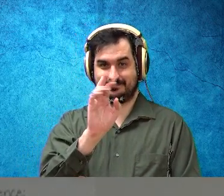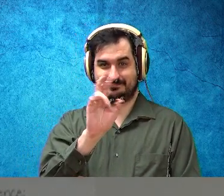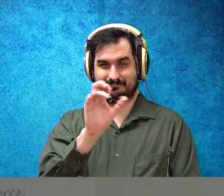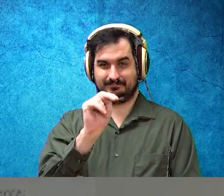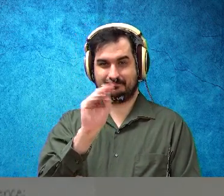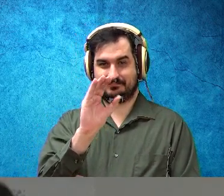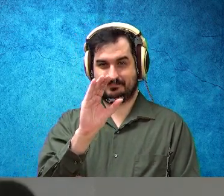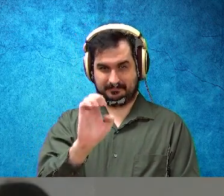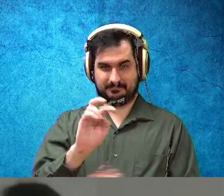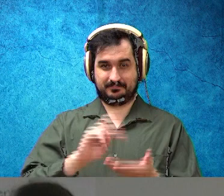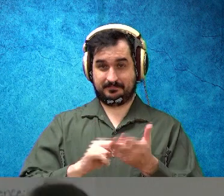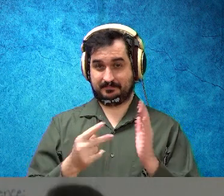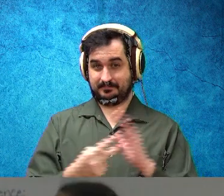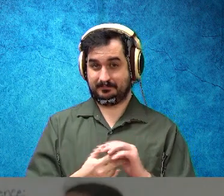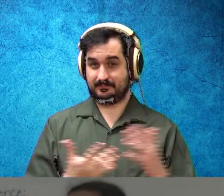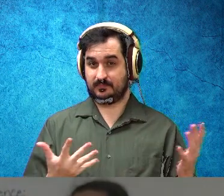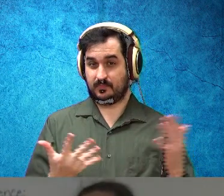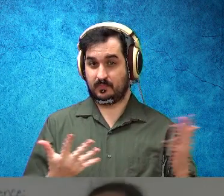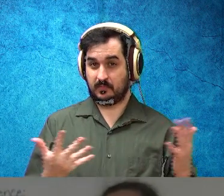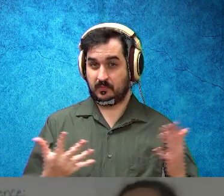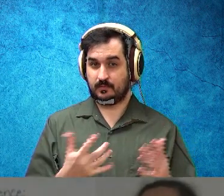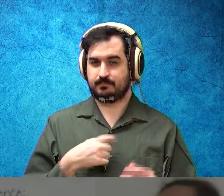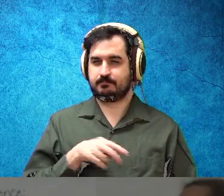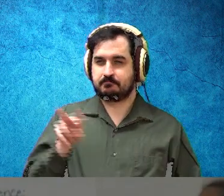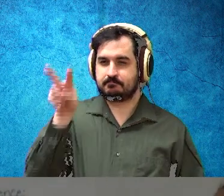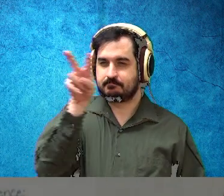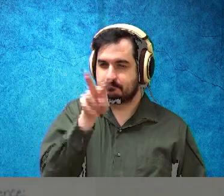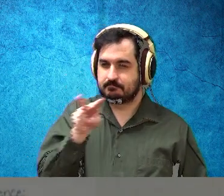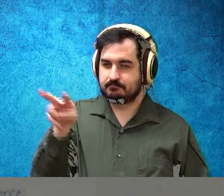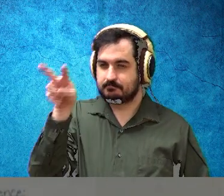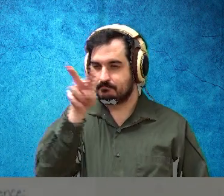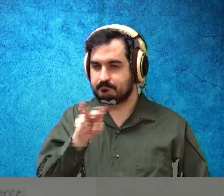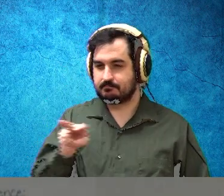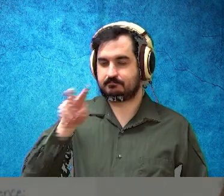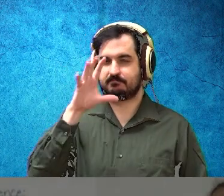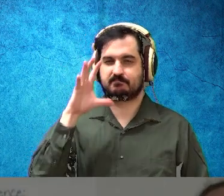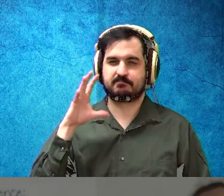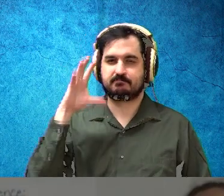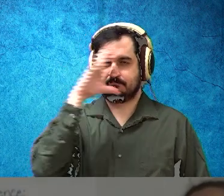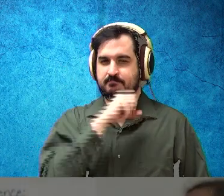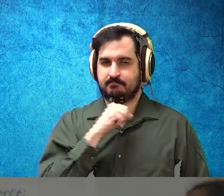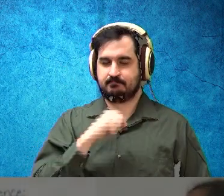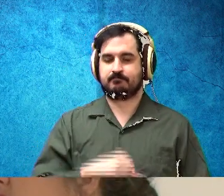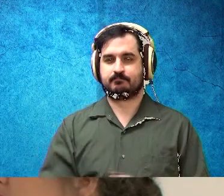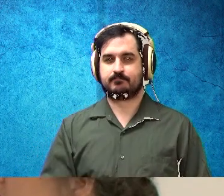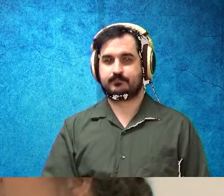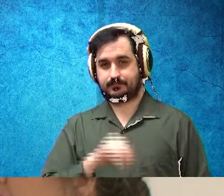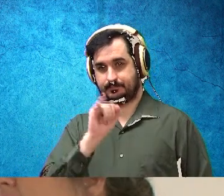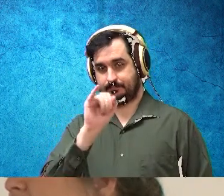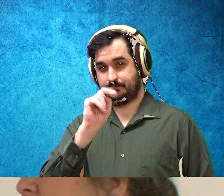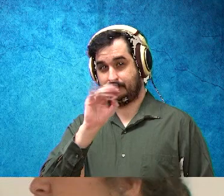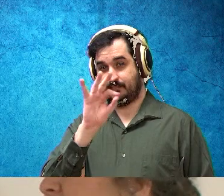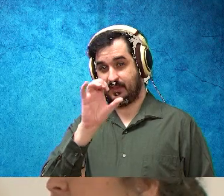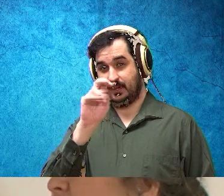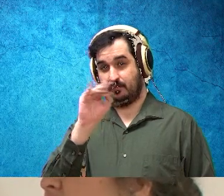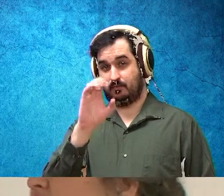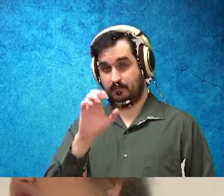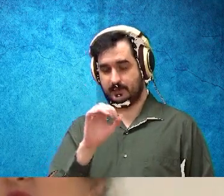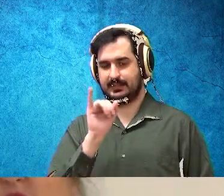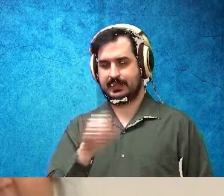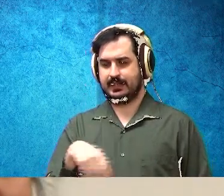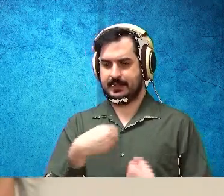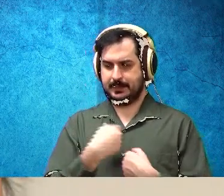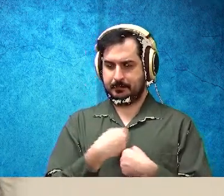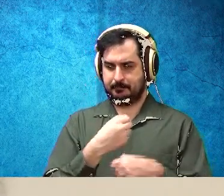It's reading between the lines. Let's look at my chart. Okay? What is an inference? Making an inference is when you